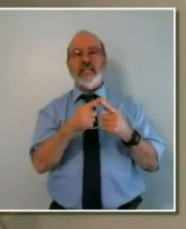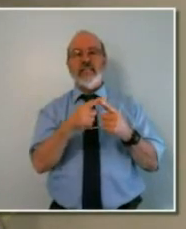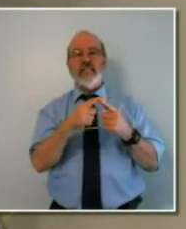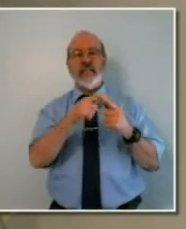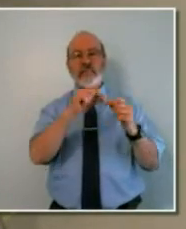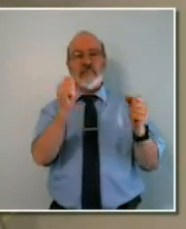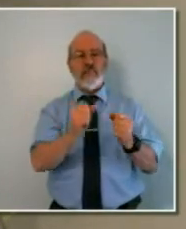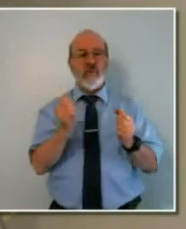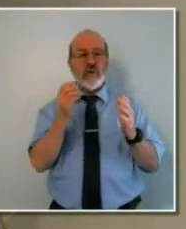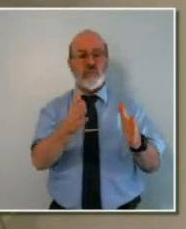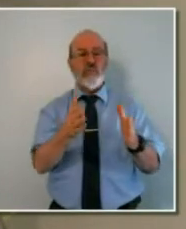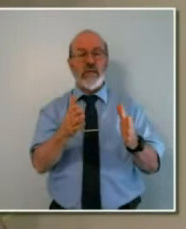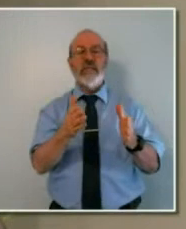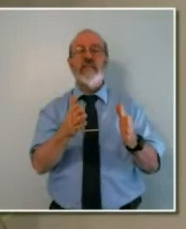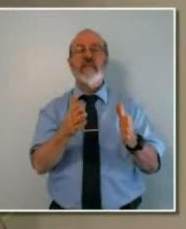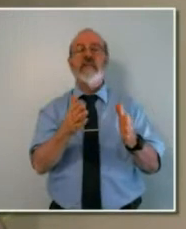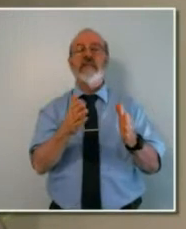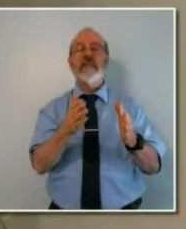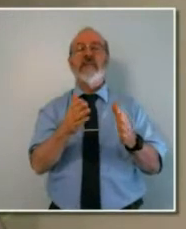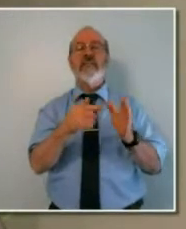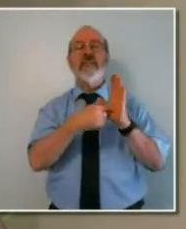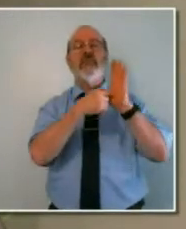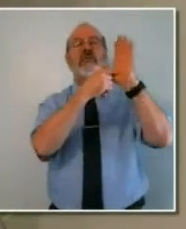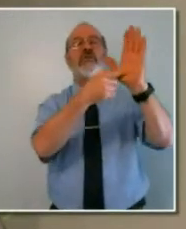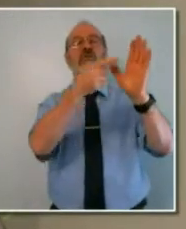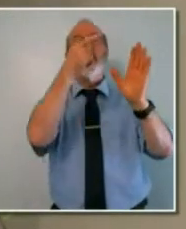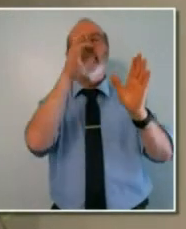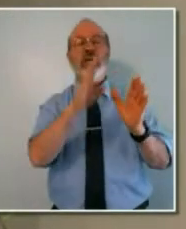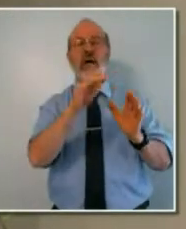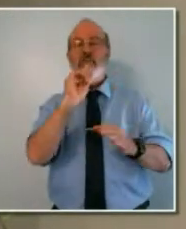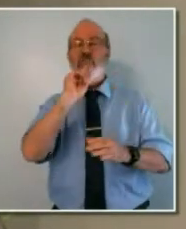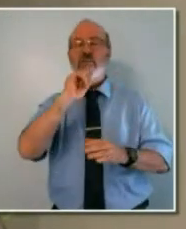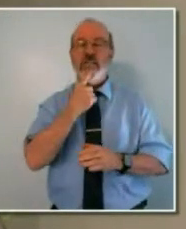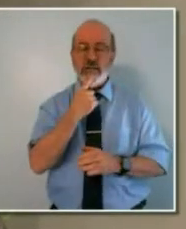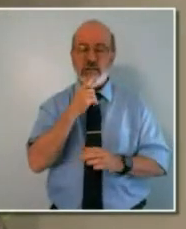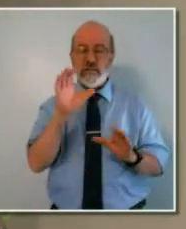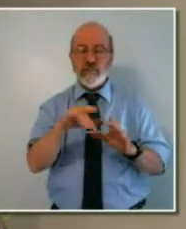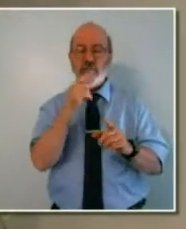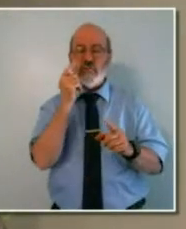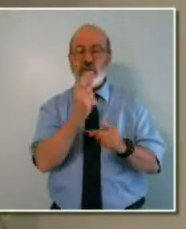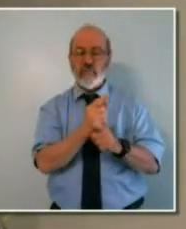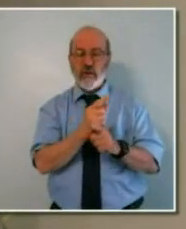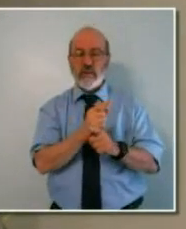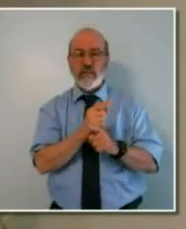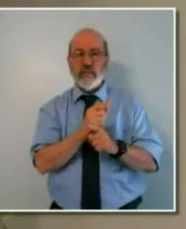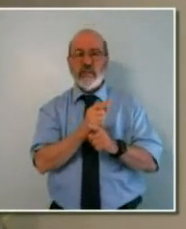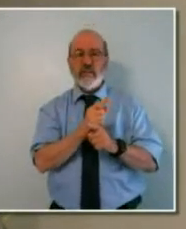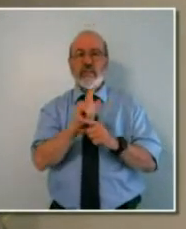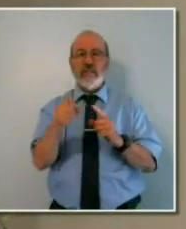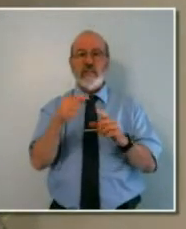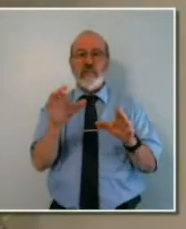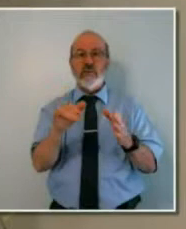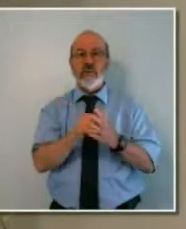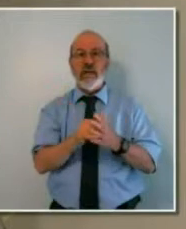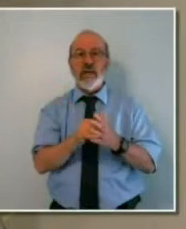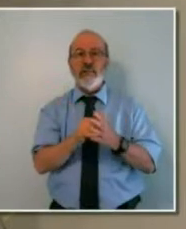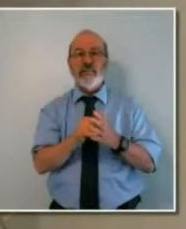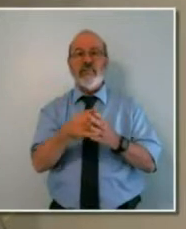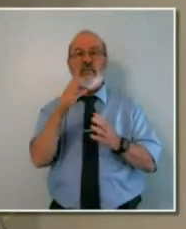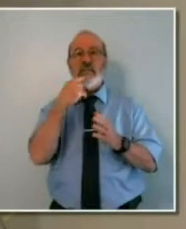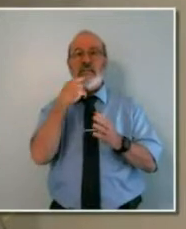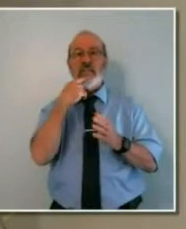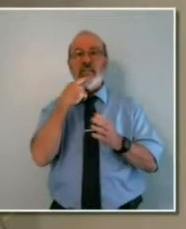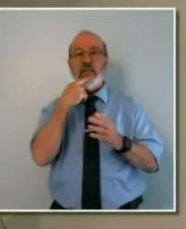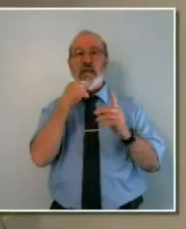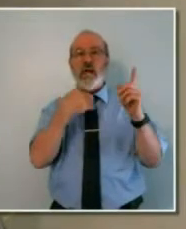way that we are showing Him we're serious about doing right. And when we do, He said, I'm going to be at home.